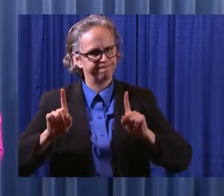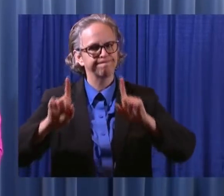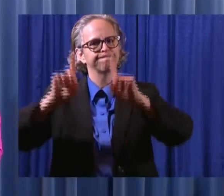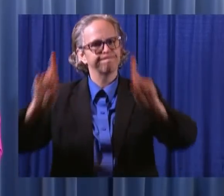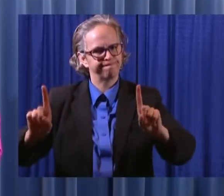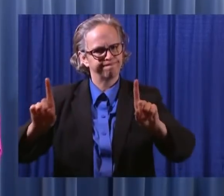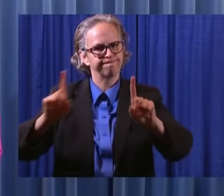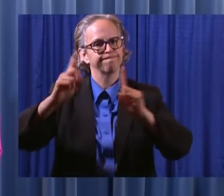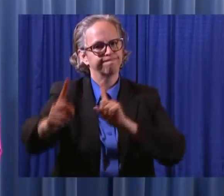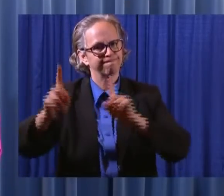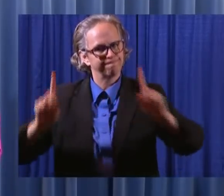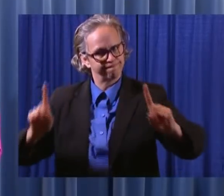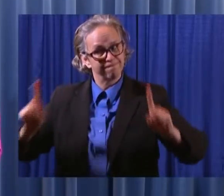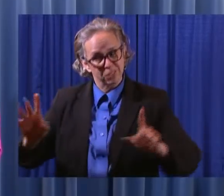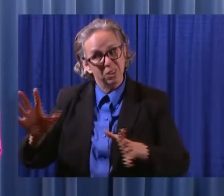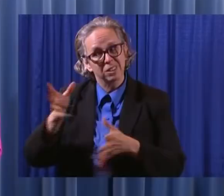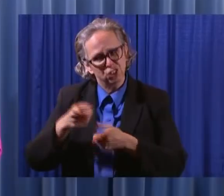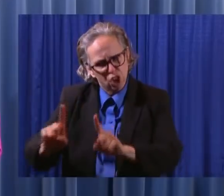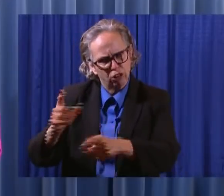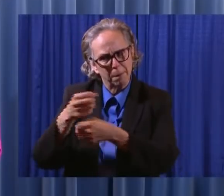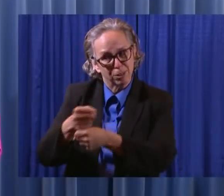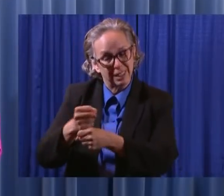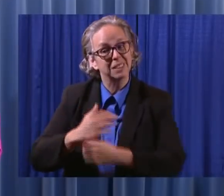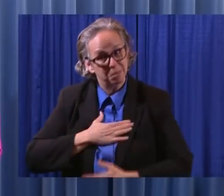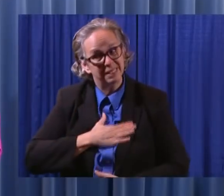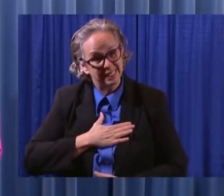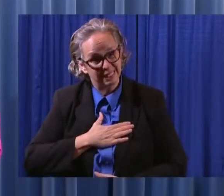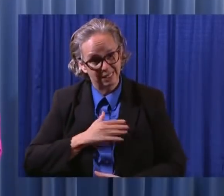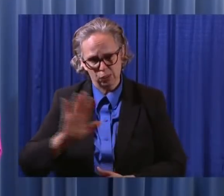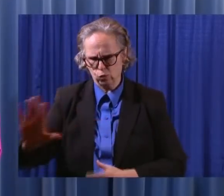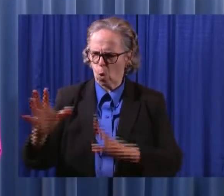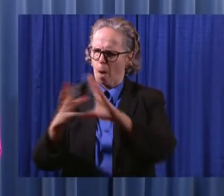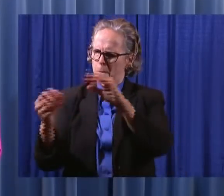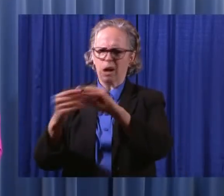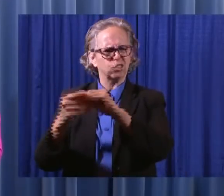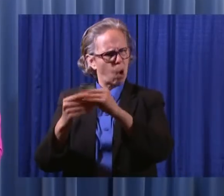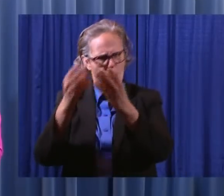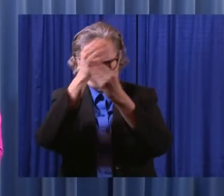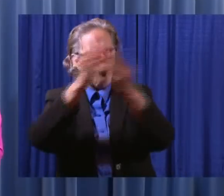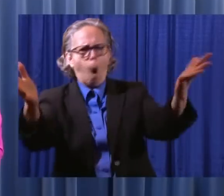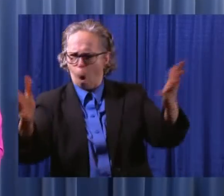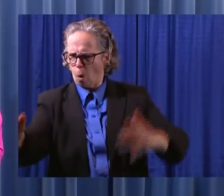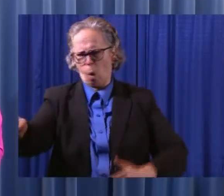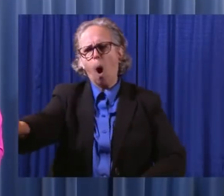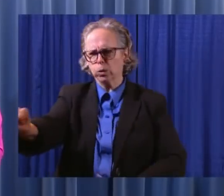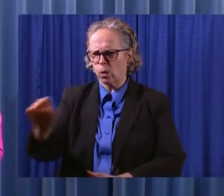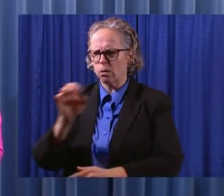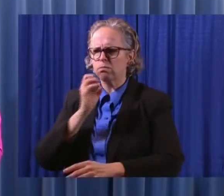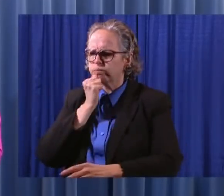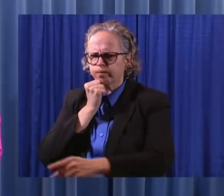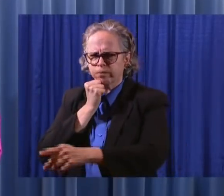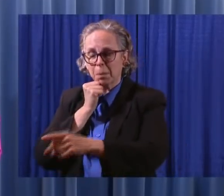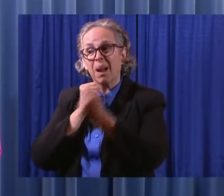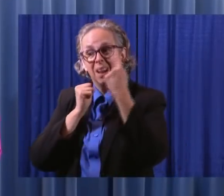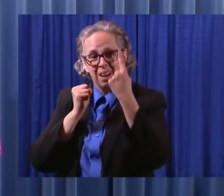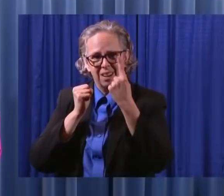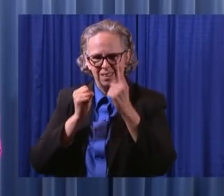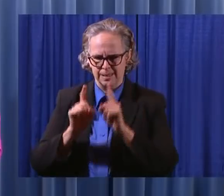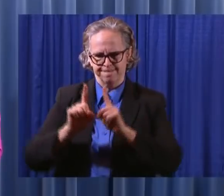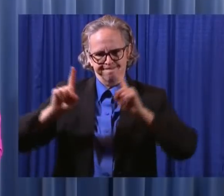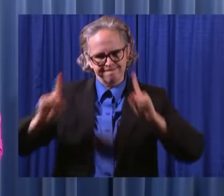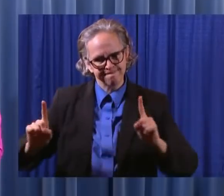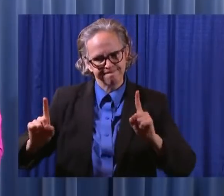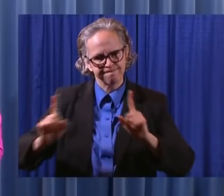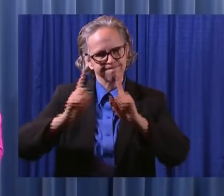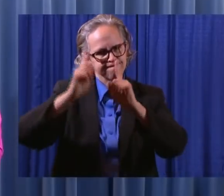across, but it's imperative for everyone to keep the social distance, for